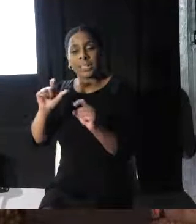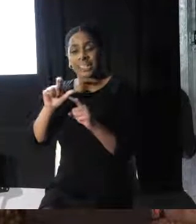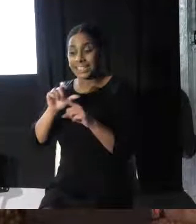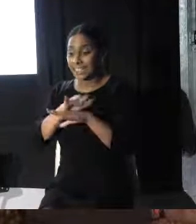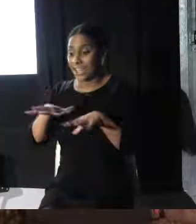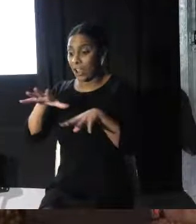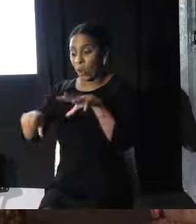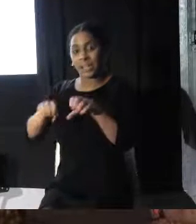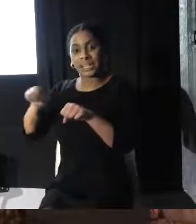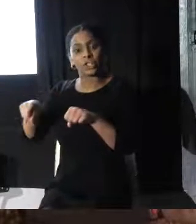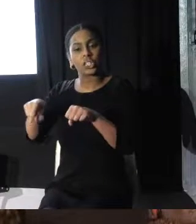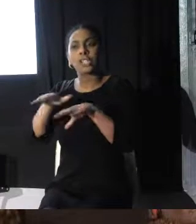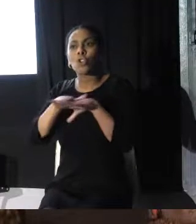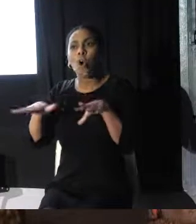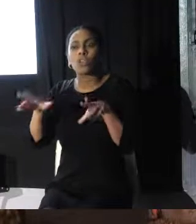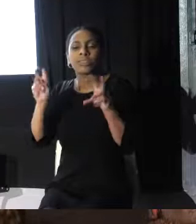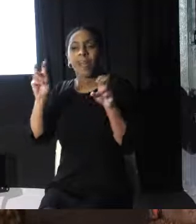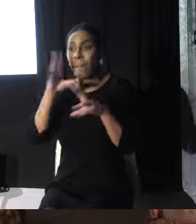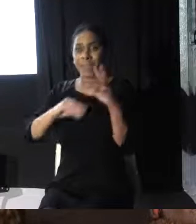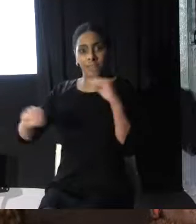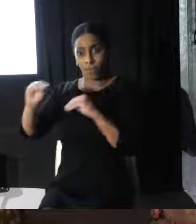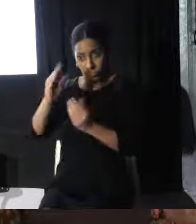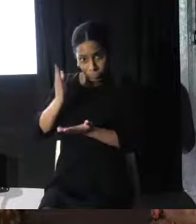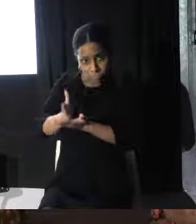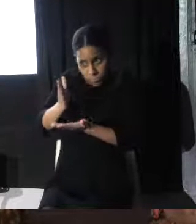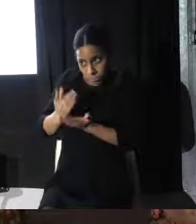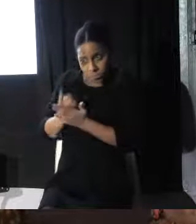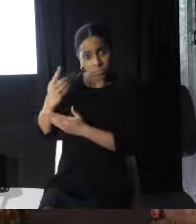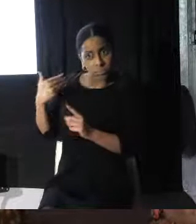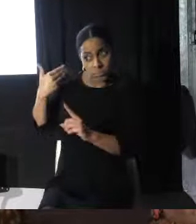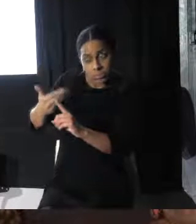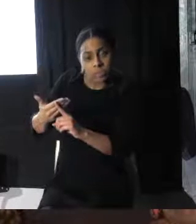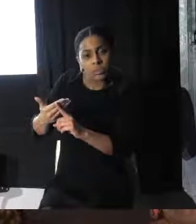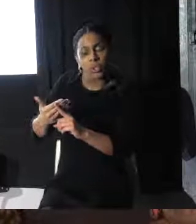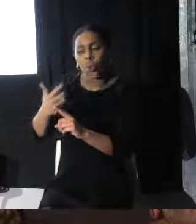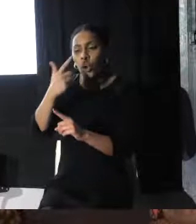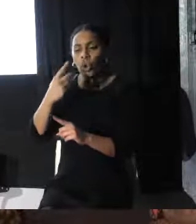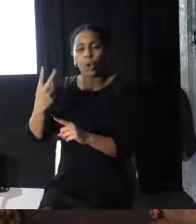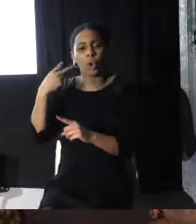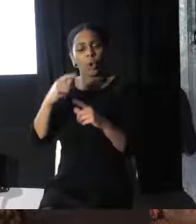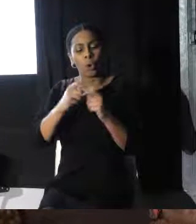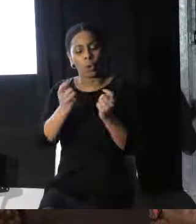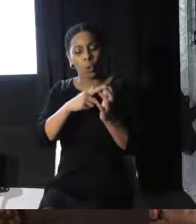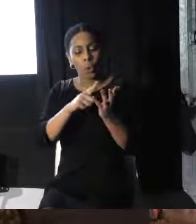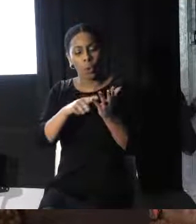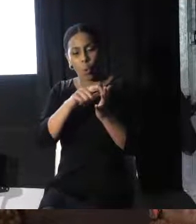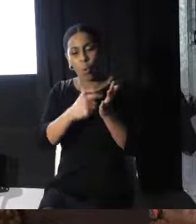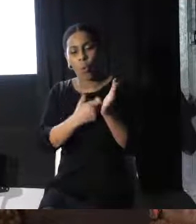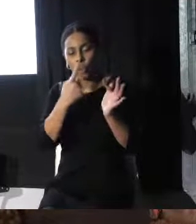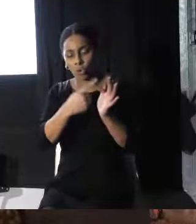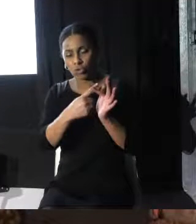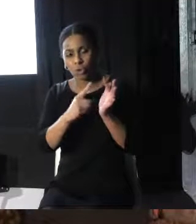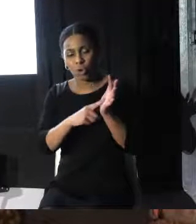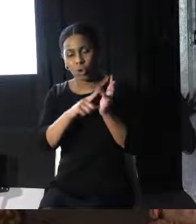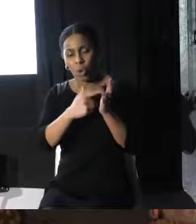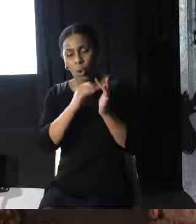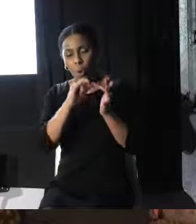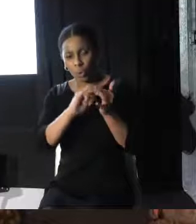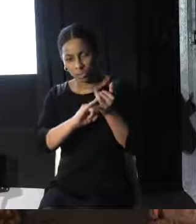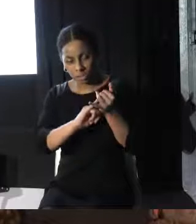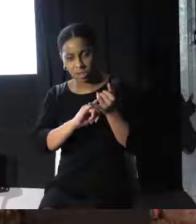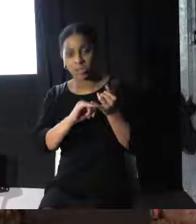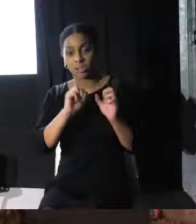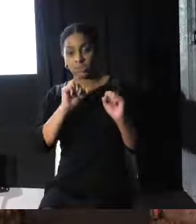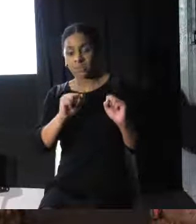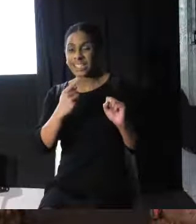not a metaphor. We can reach back further to Audre Lorde's sort of observation that the master's tools will